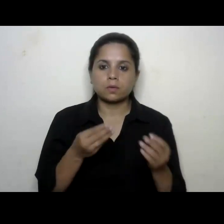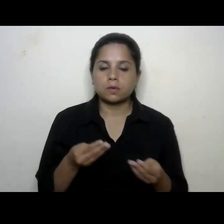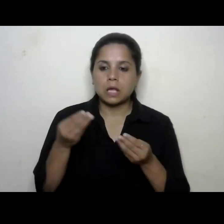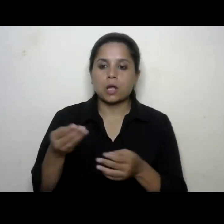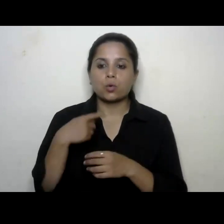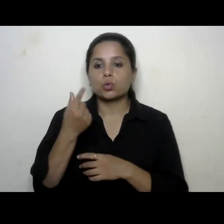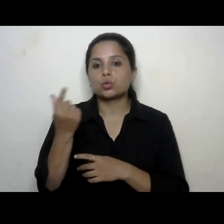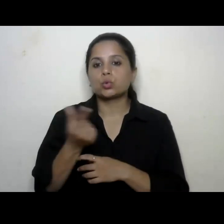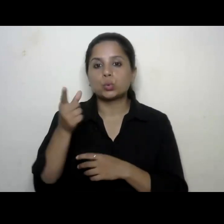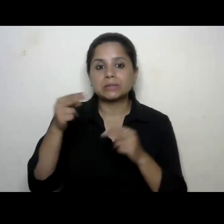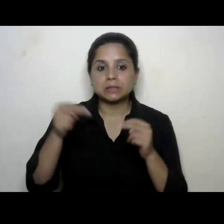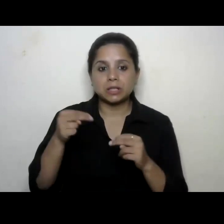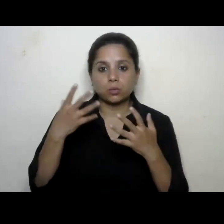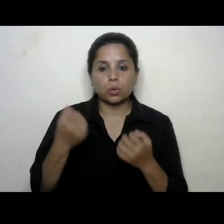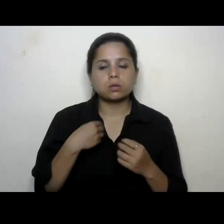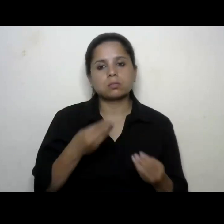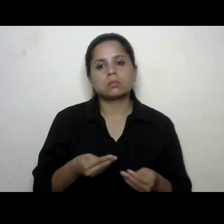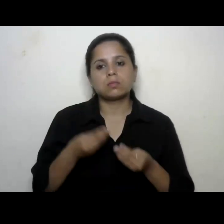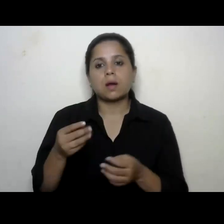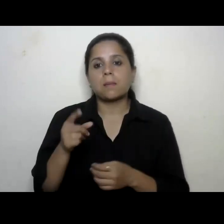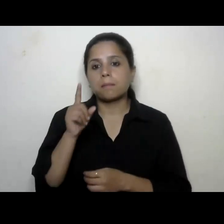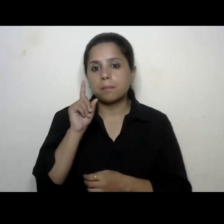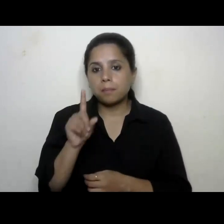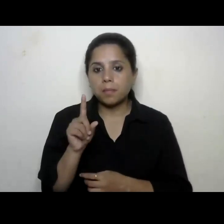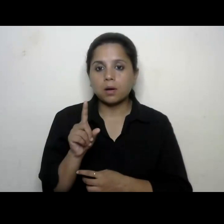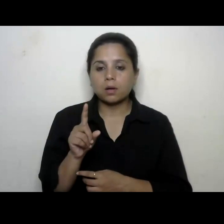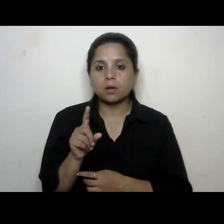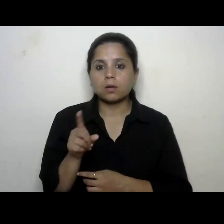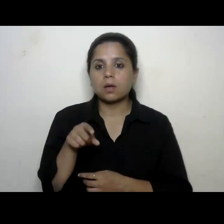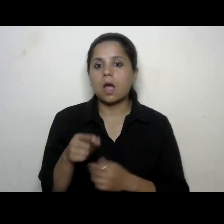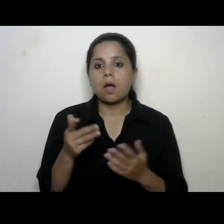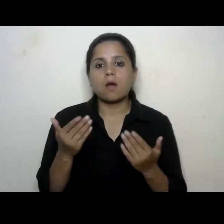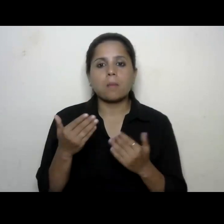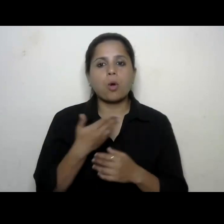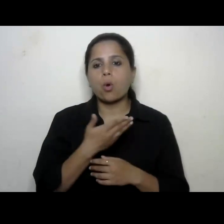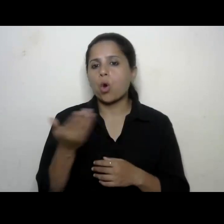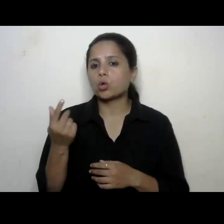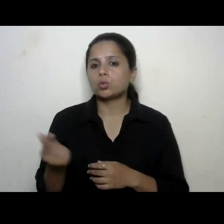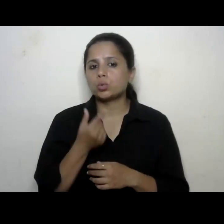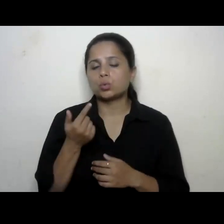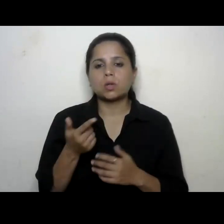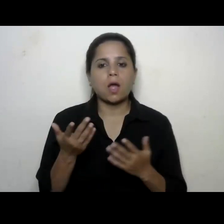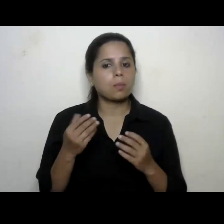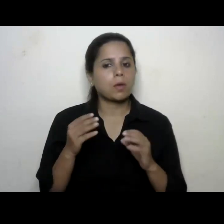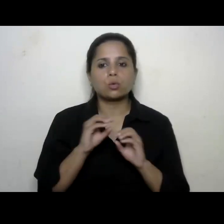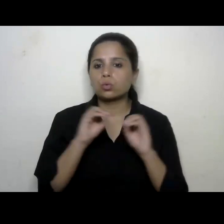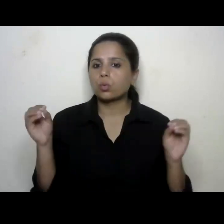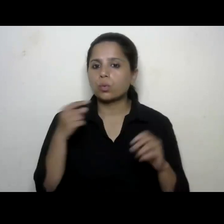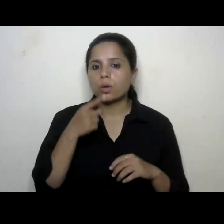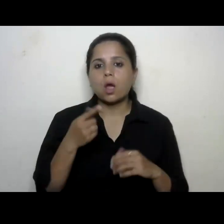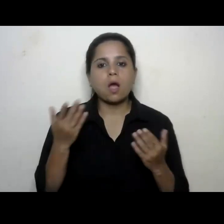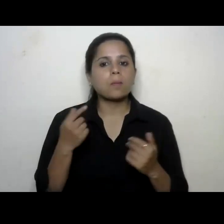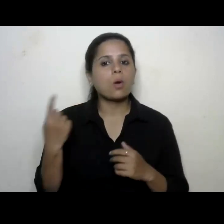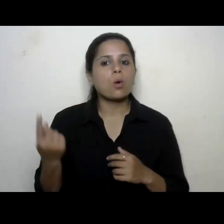user who needs it. But remember that this will not be available to all users in the country. This will be available only those